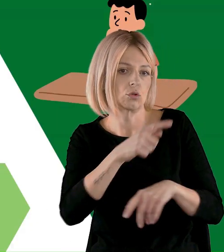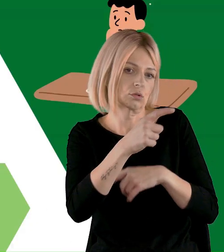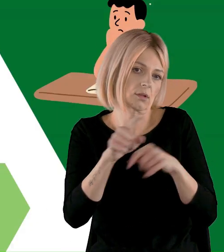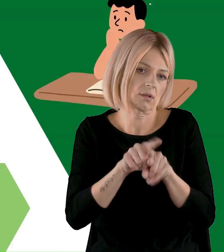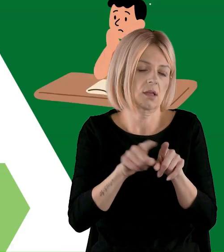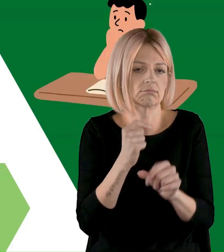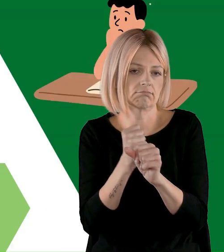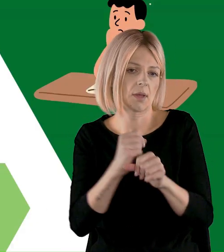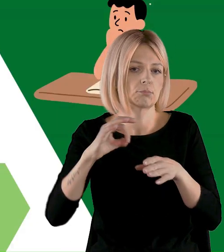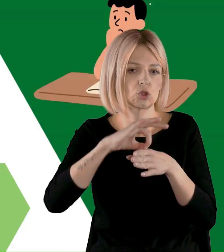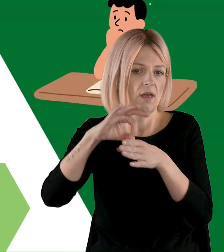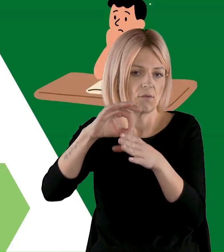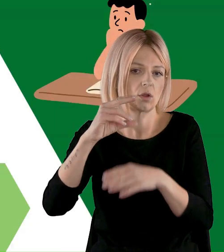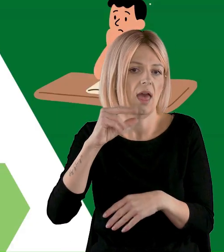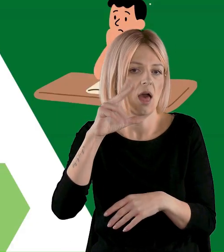sustainable cooking practices.